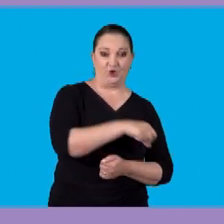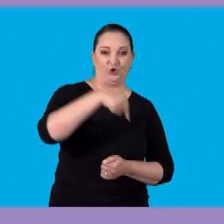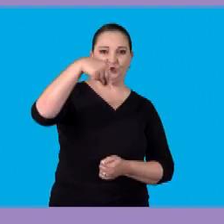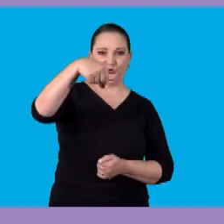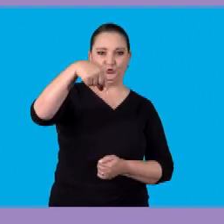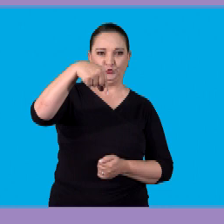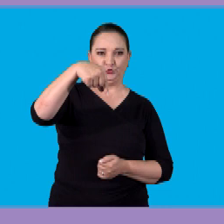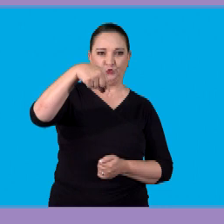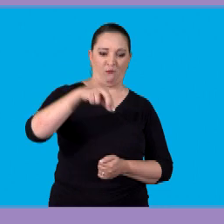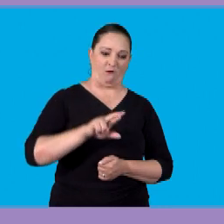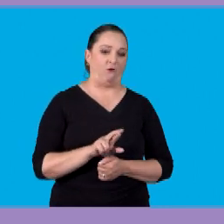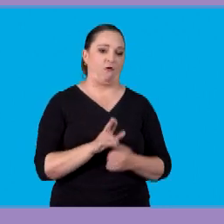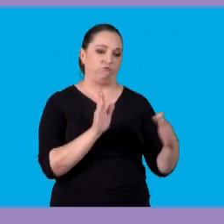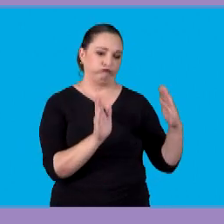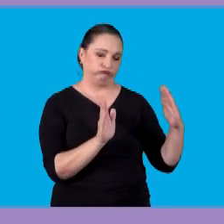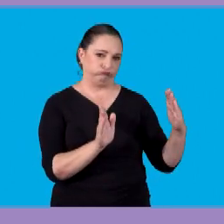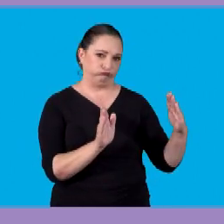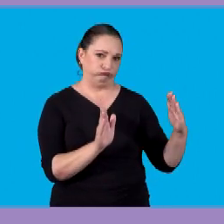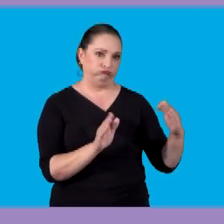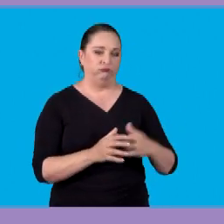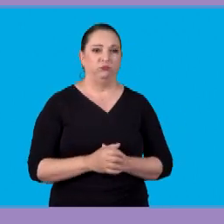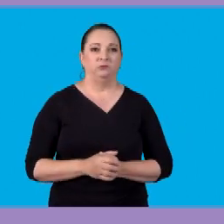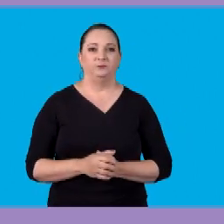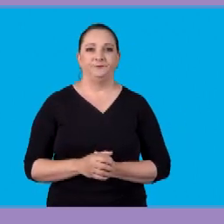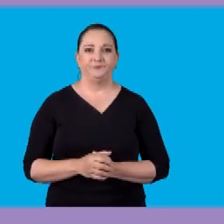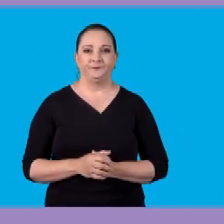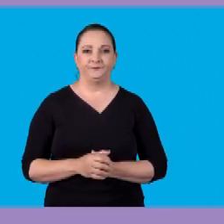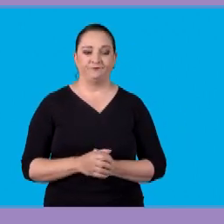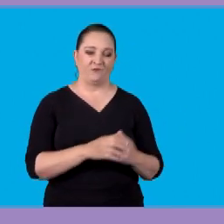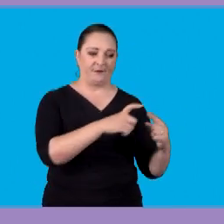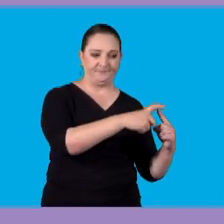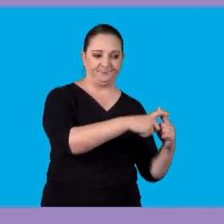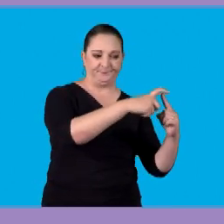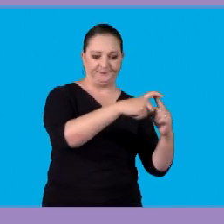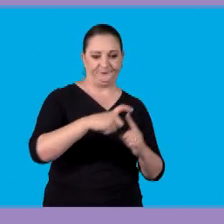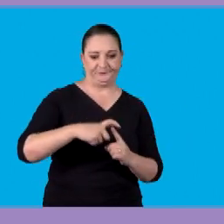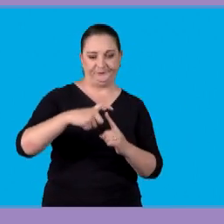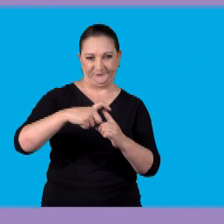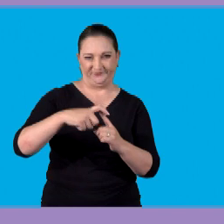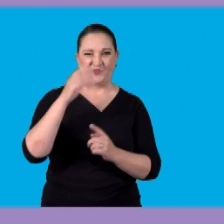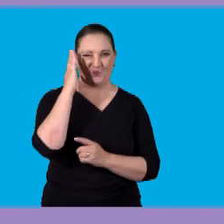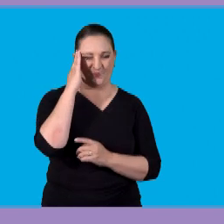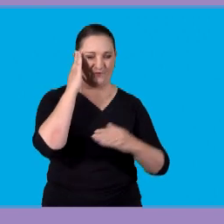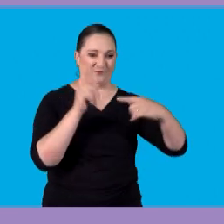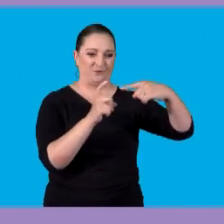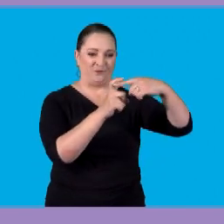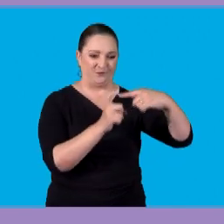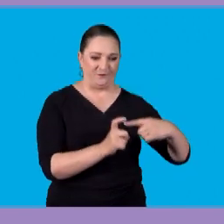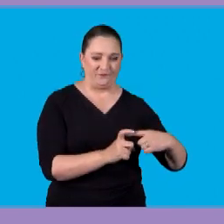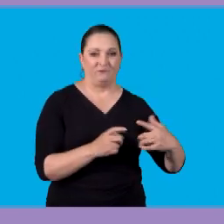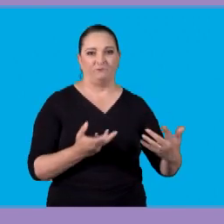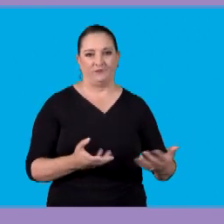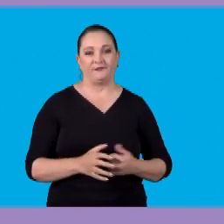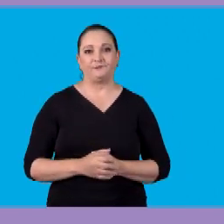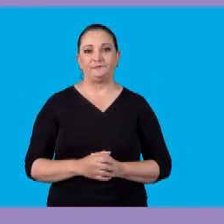a parallel to QR. So PQ is parallel to SR and PS is parallel